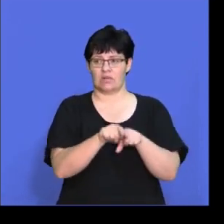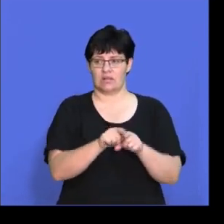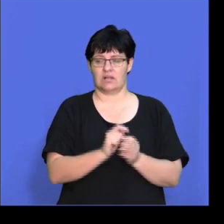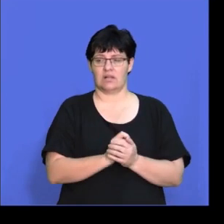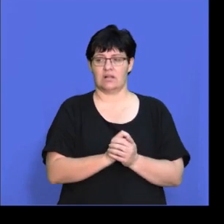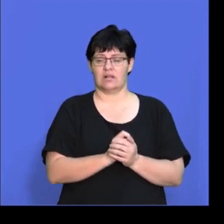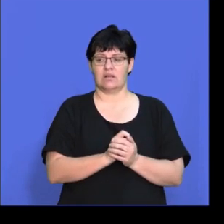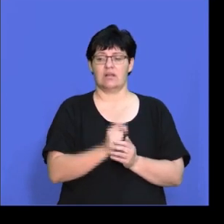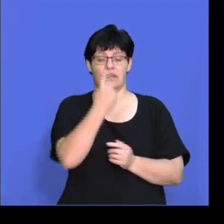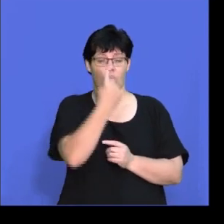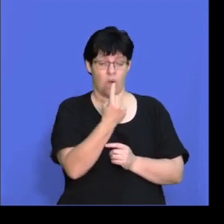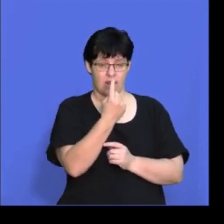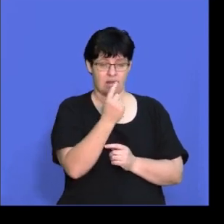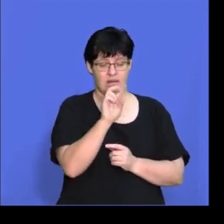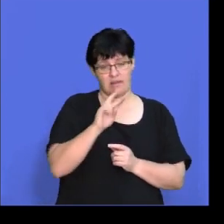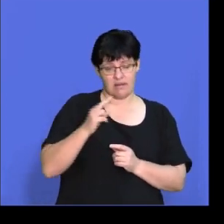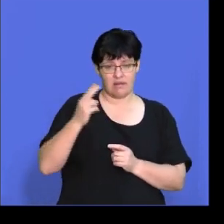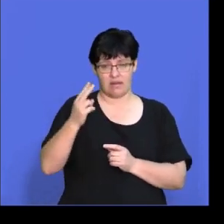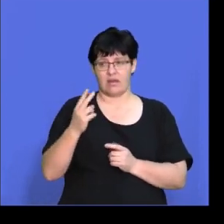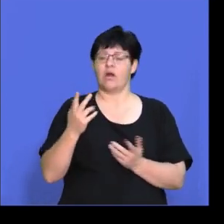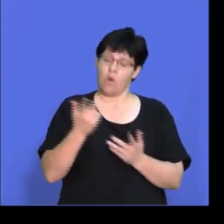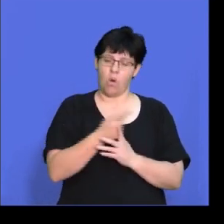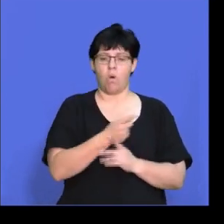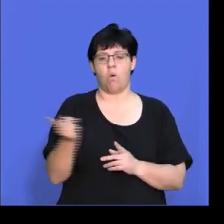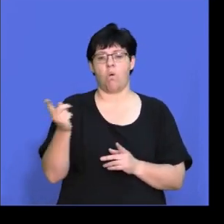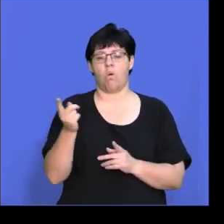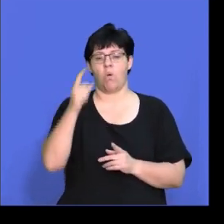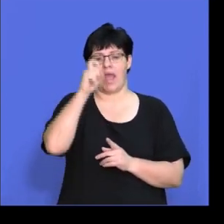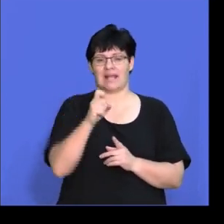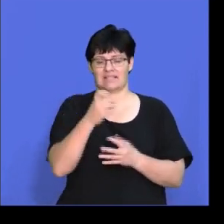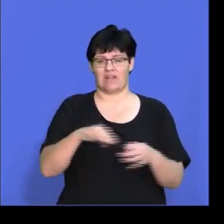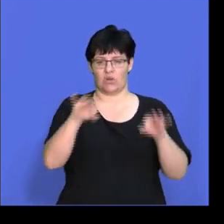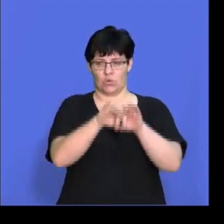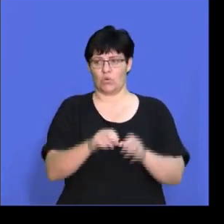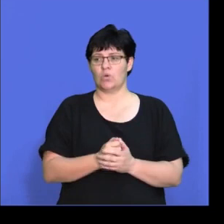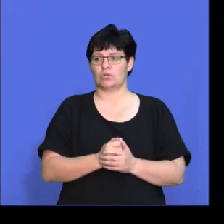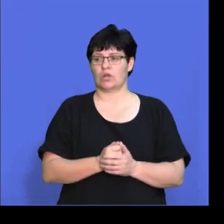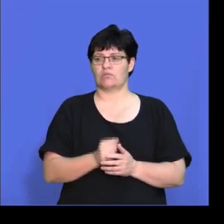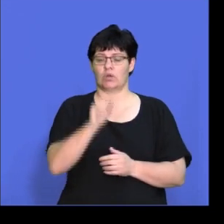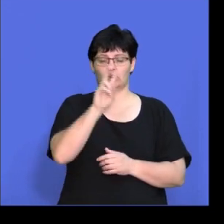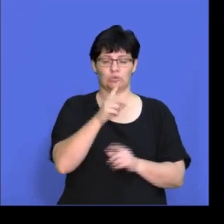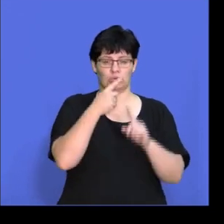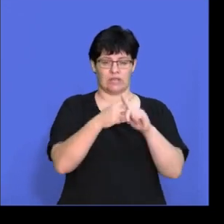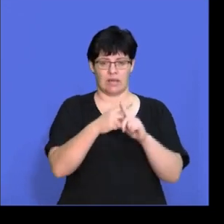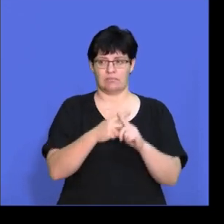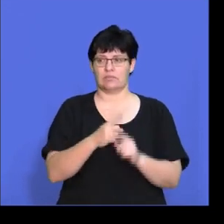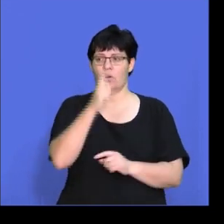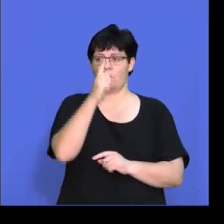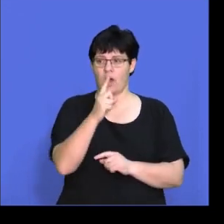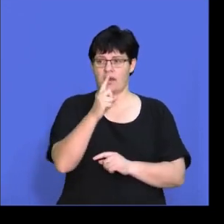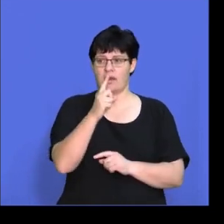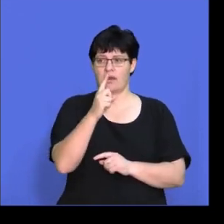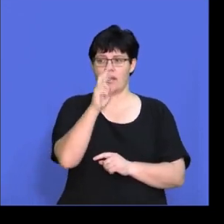and I'm going to sub that 1 into all the values of x. So it's 2 times 1